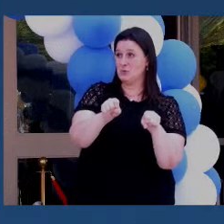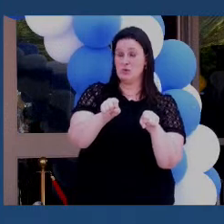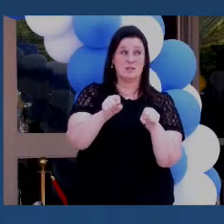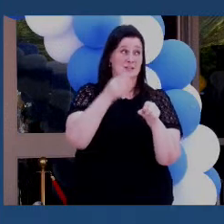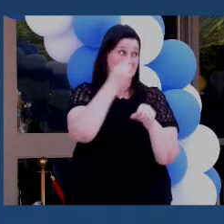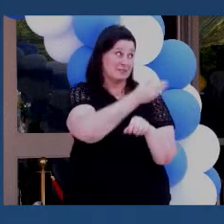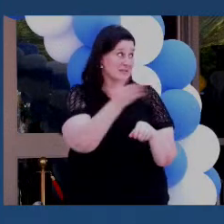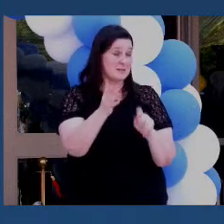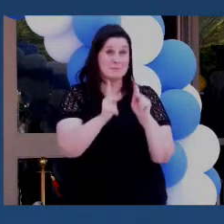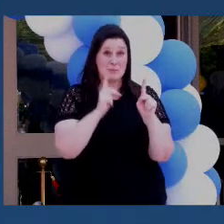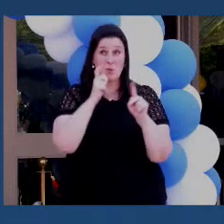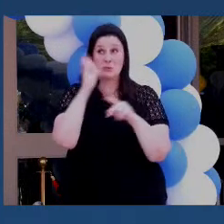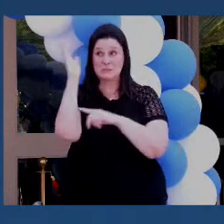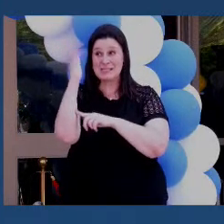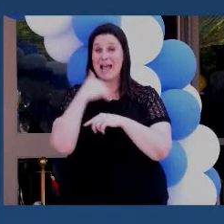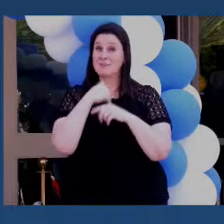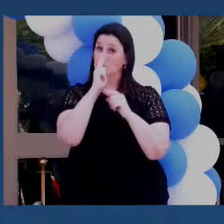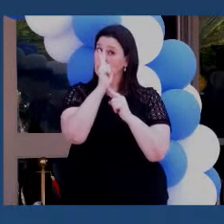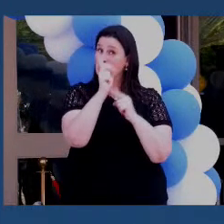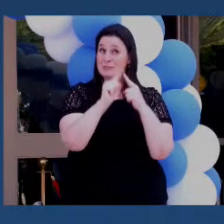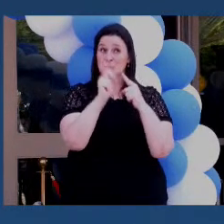3 minutes max